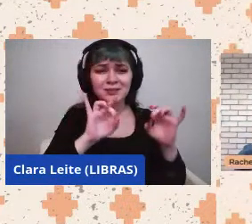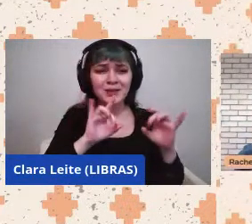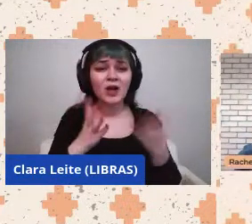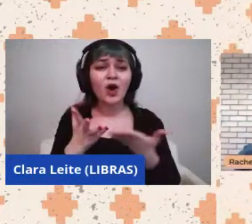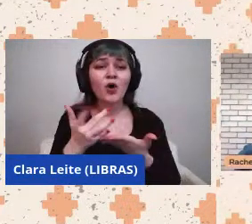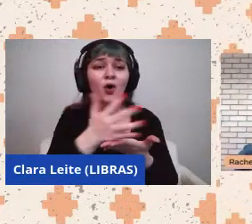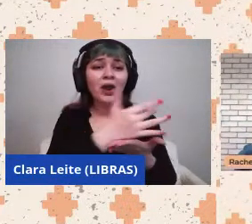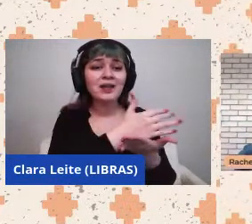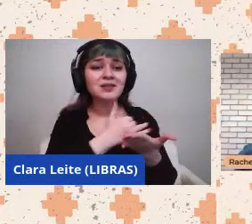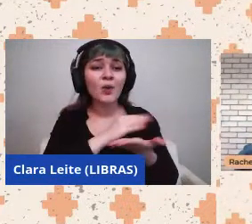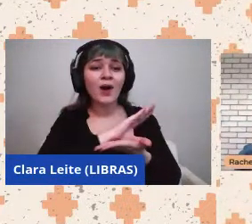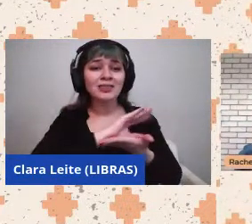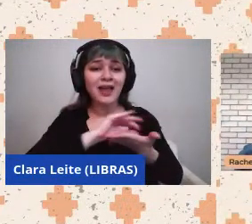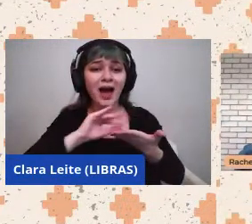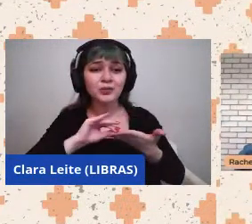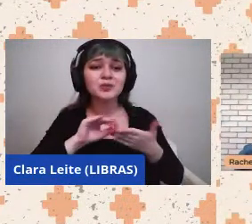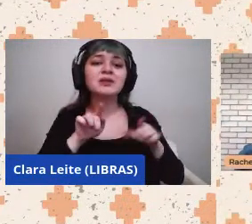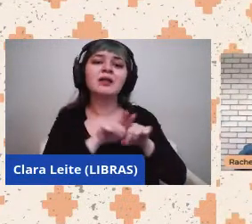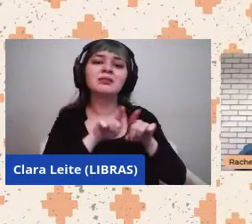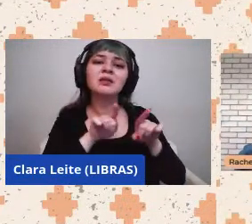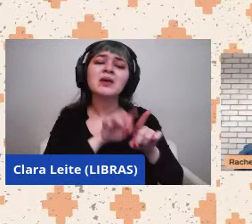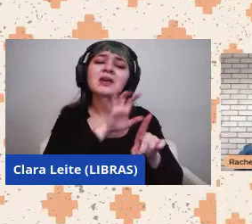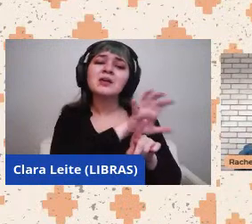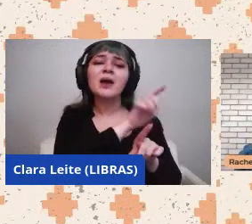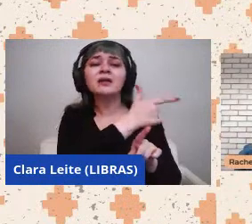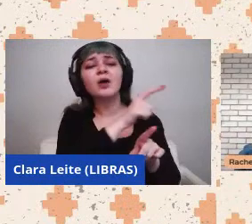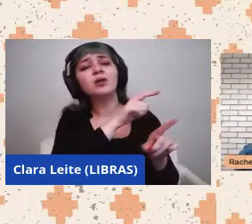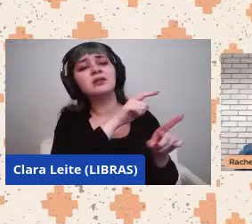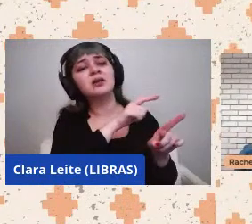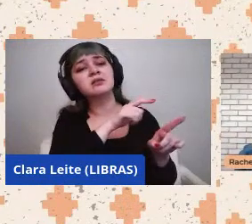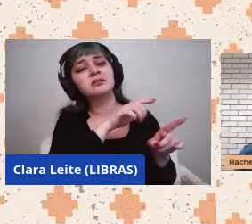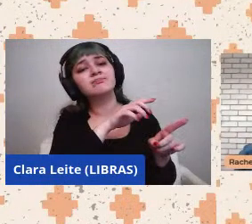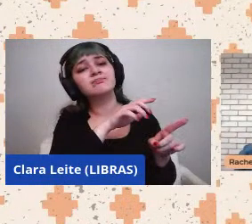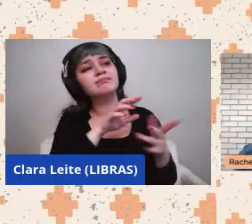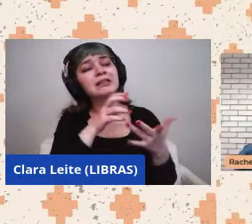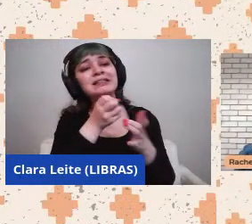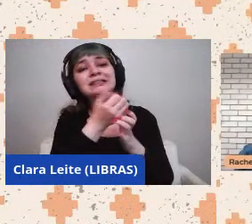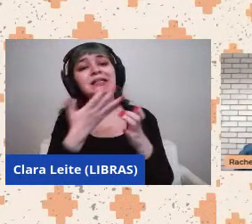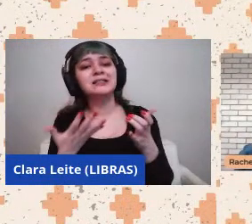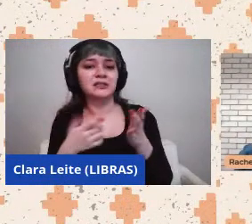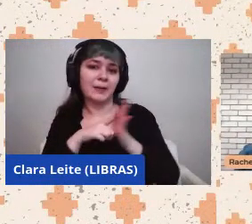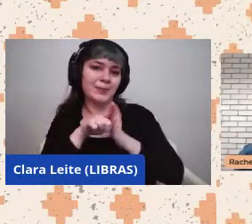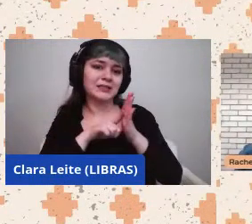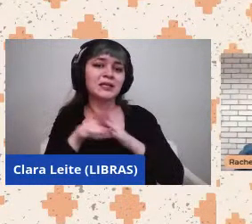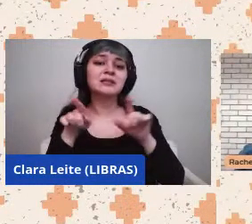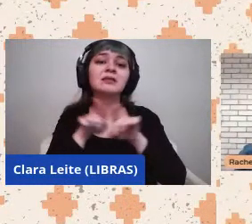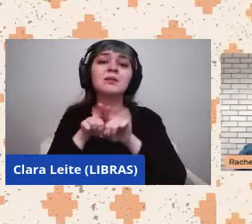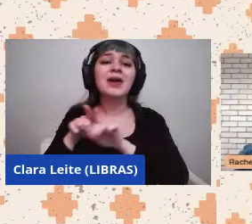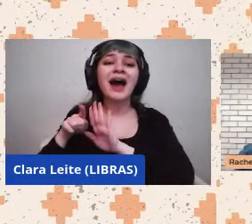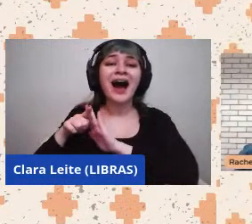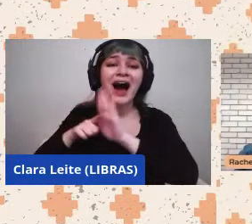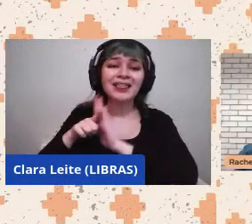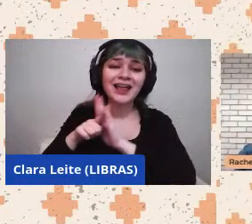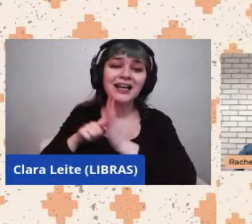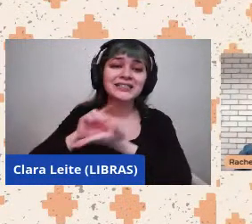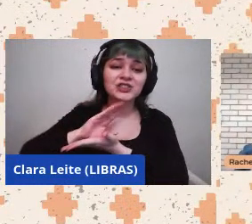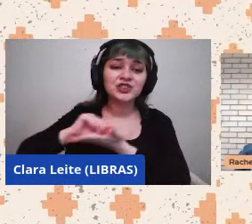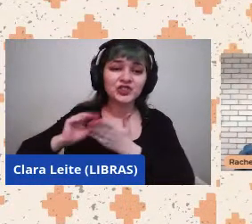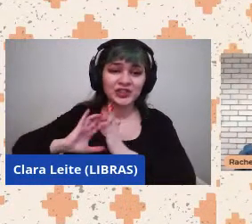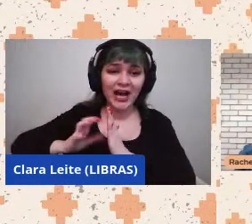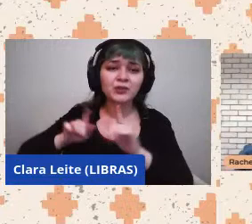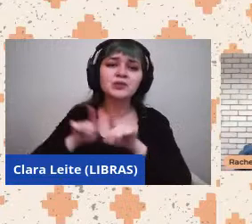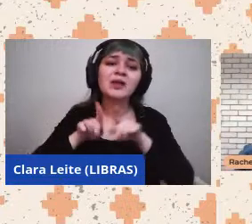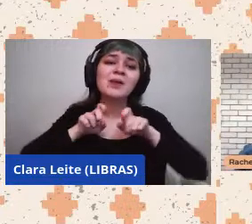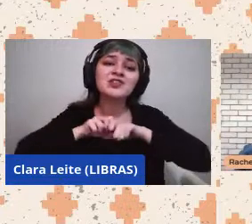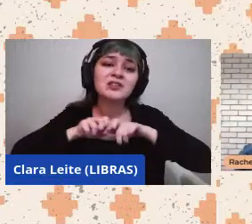collection, but also impact other aspects of the research process too. And then data analysis and dissemination. So